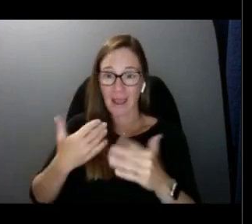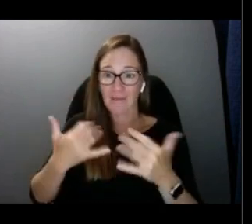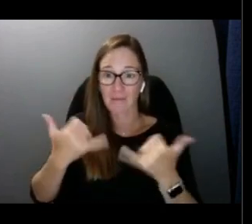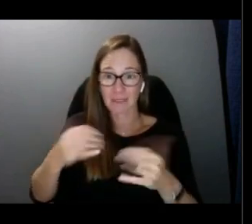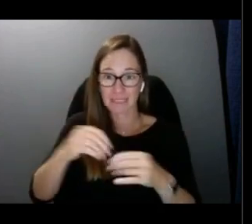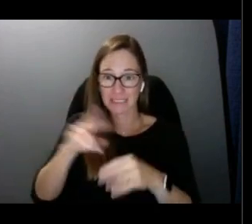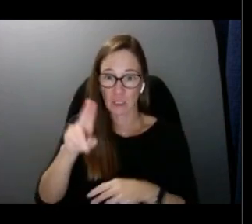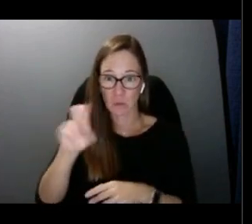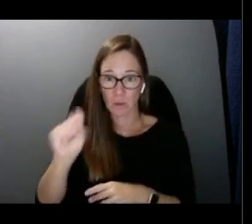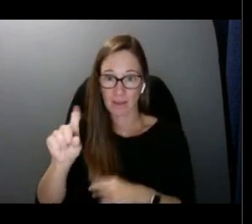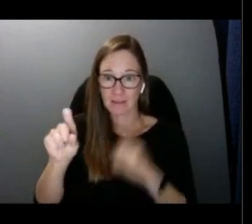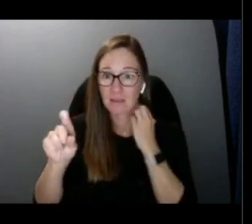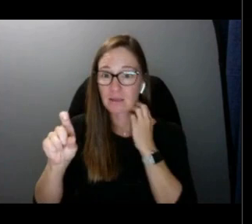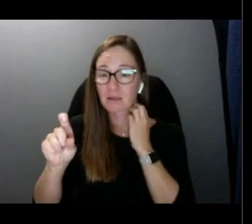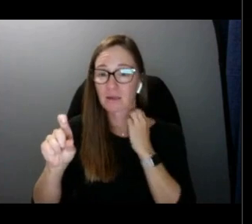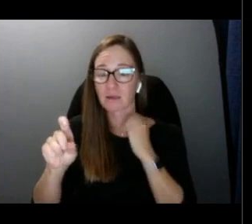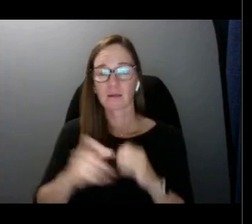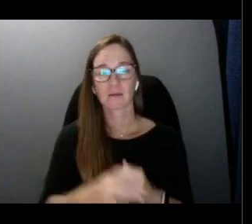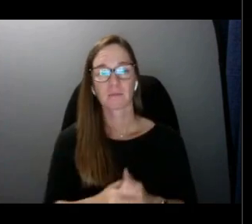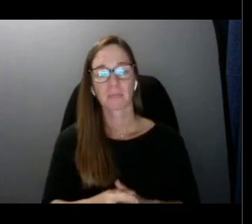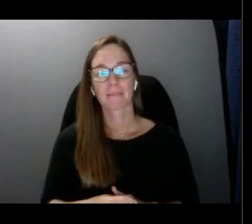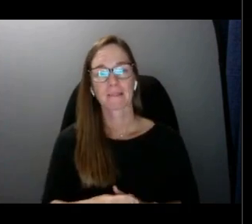the US?